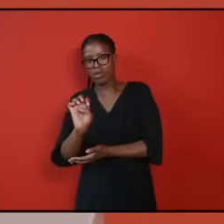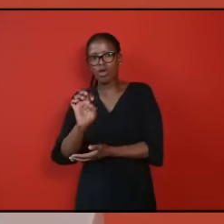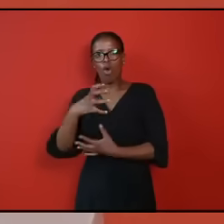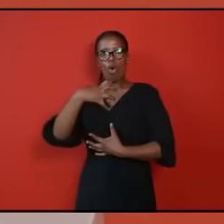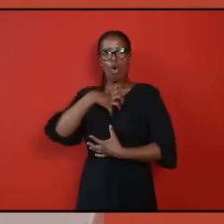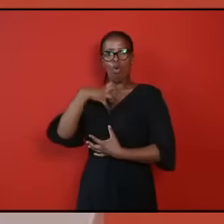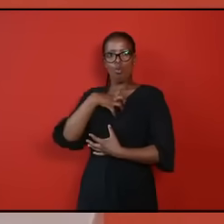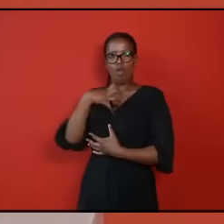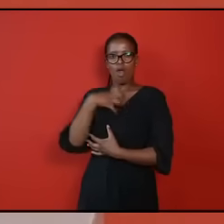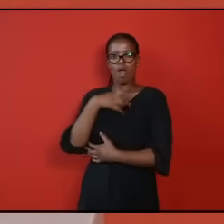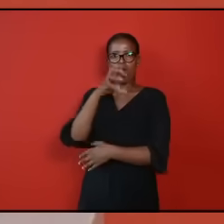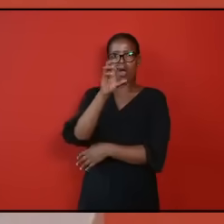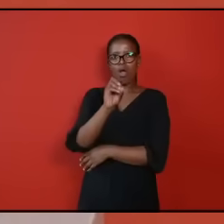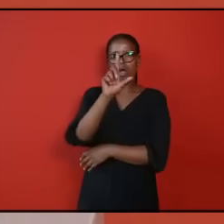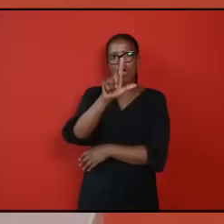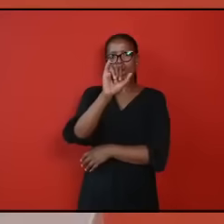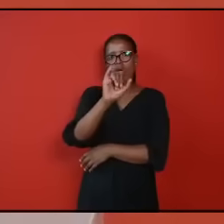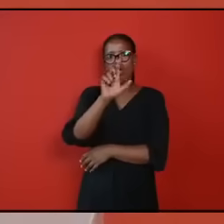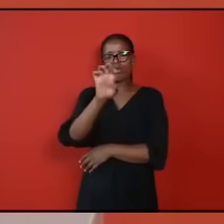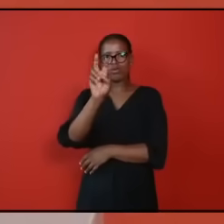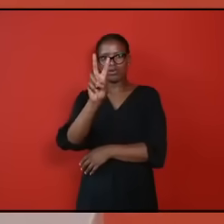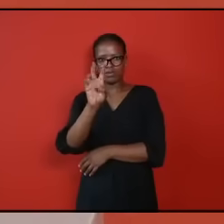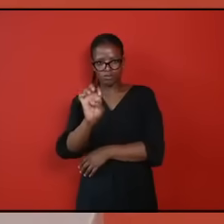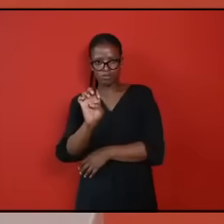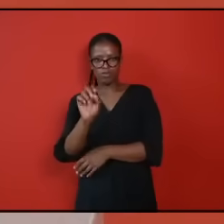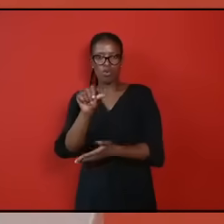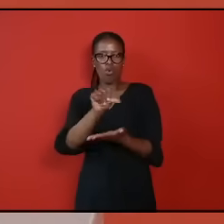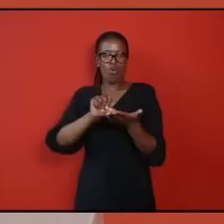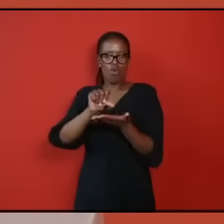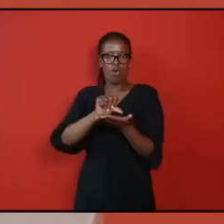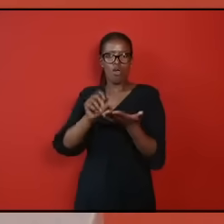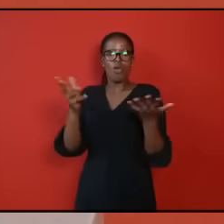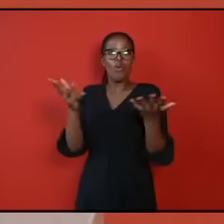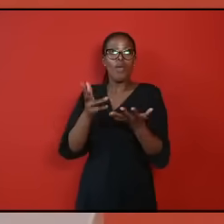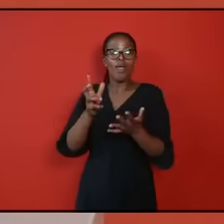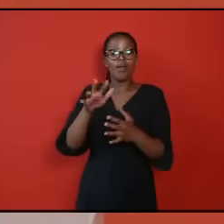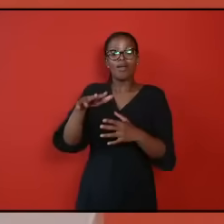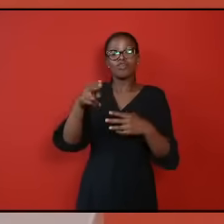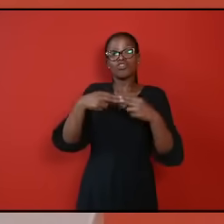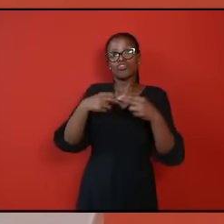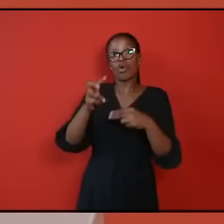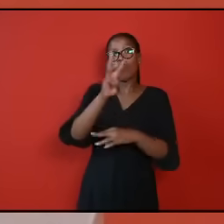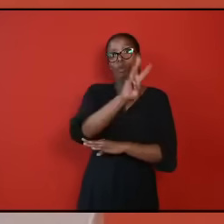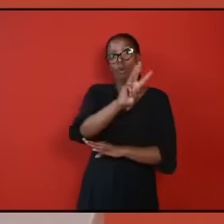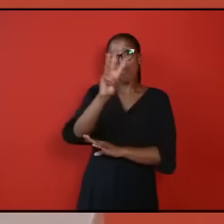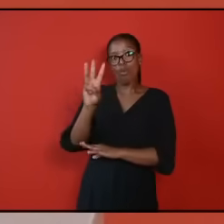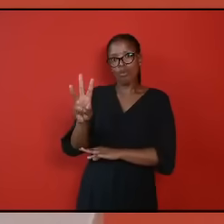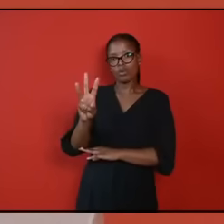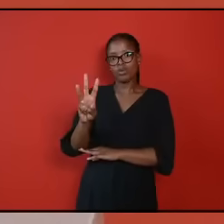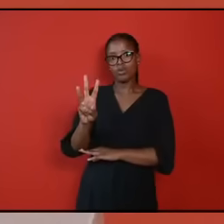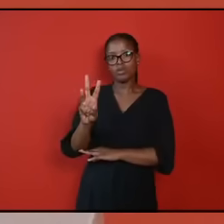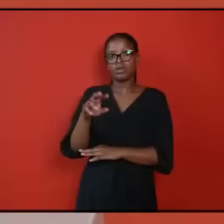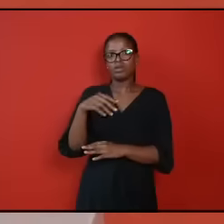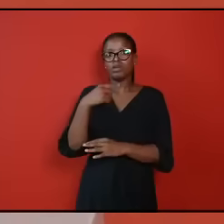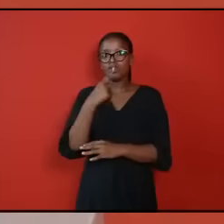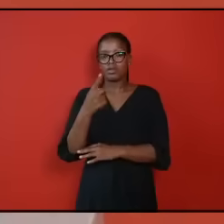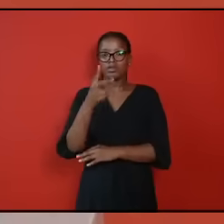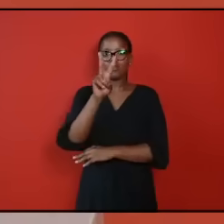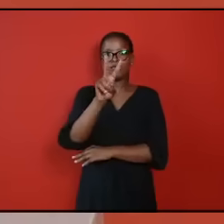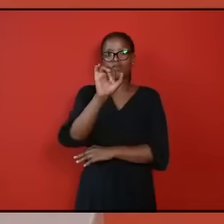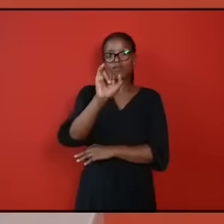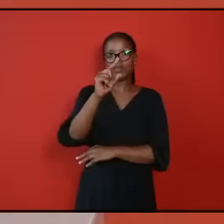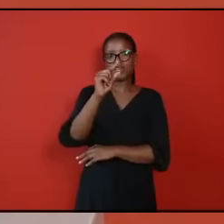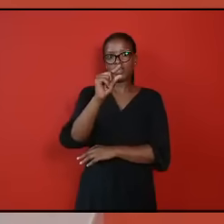oil. It's now on the shelves of Woolworths. It's called virgin olive oil.